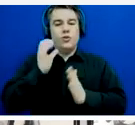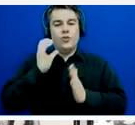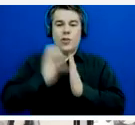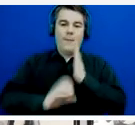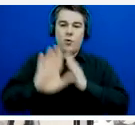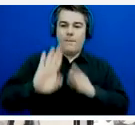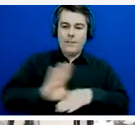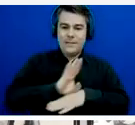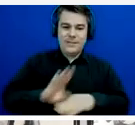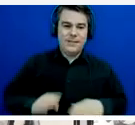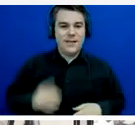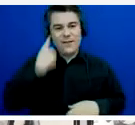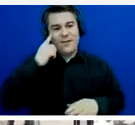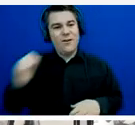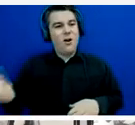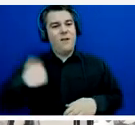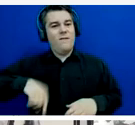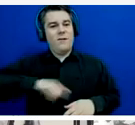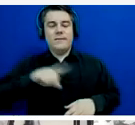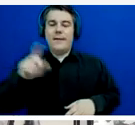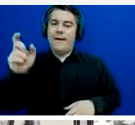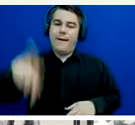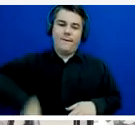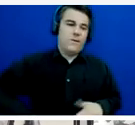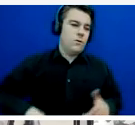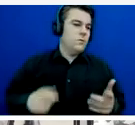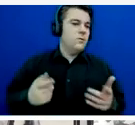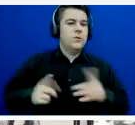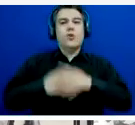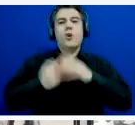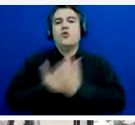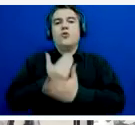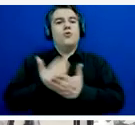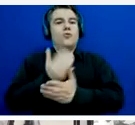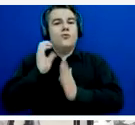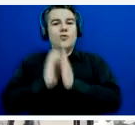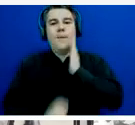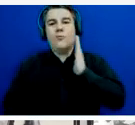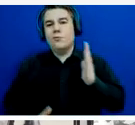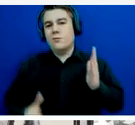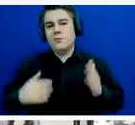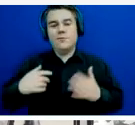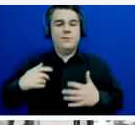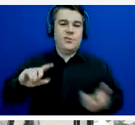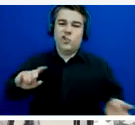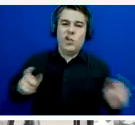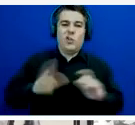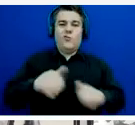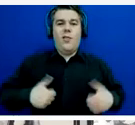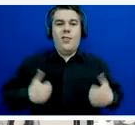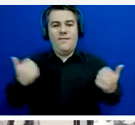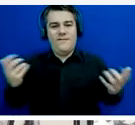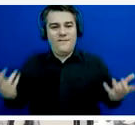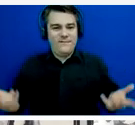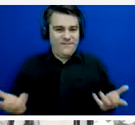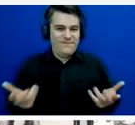I think all of us have to start new chapters here and there. Sometimes life happens, and things